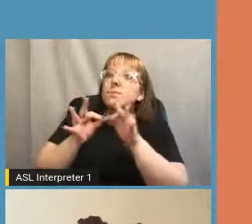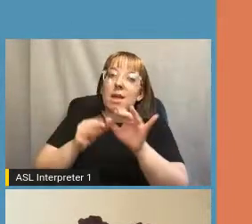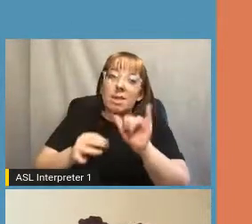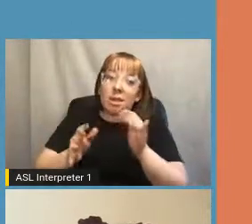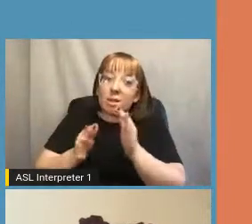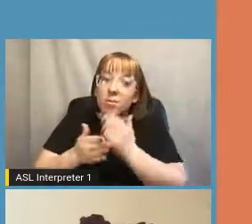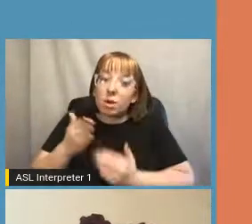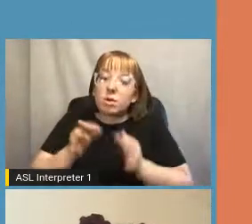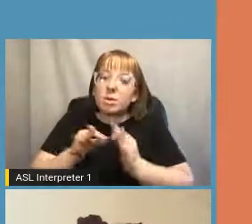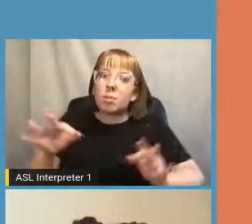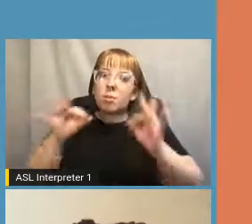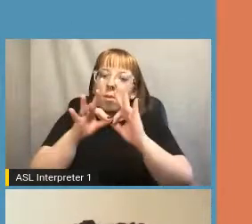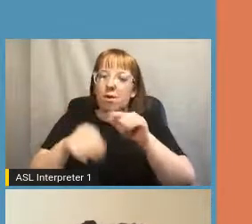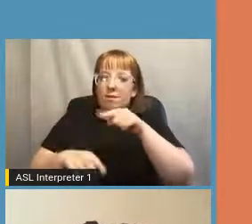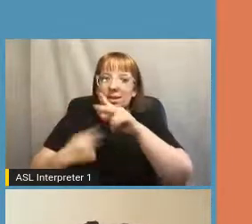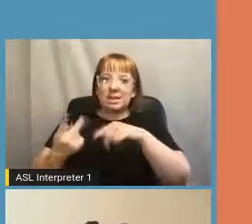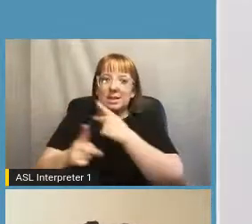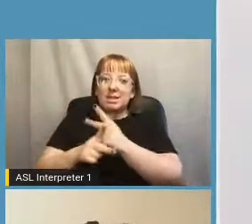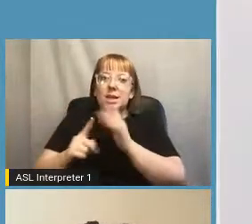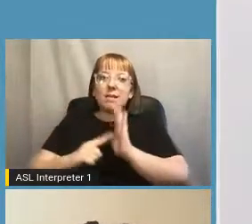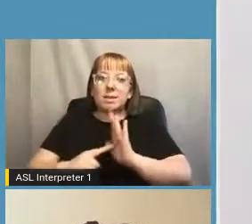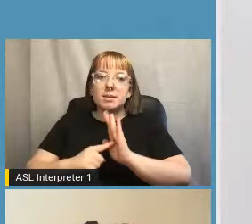well for this type of exhibition.